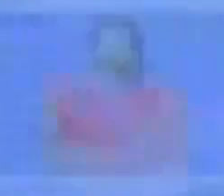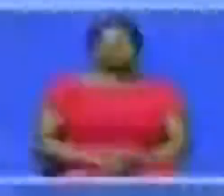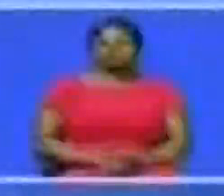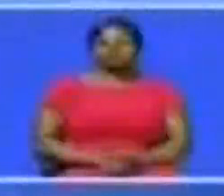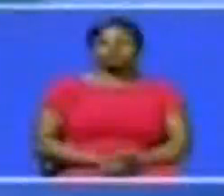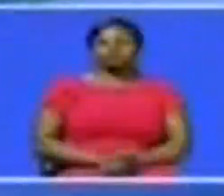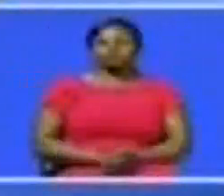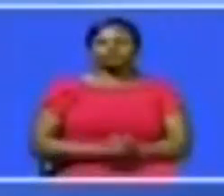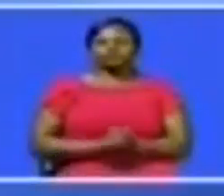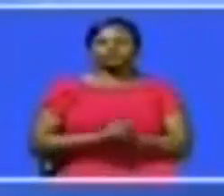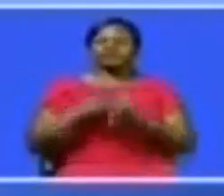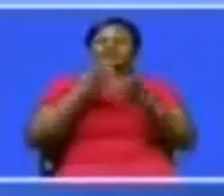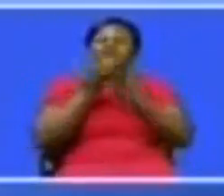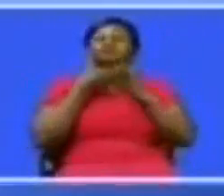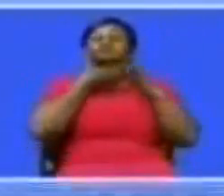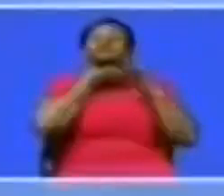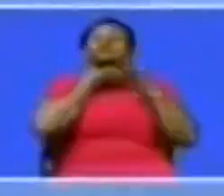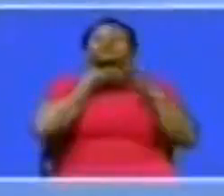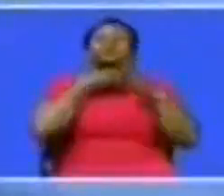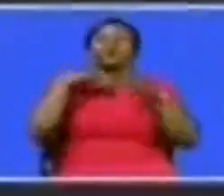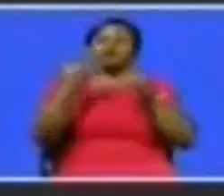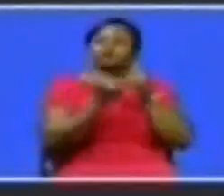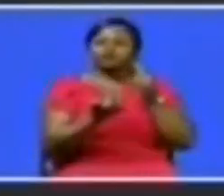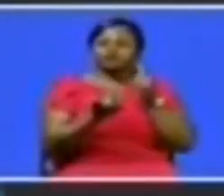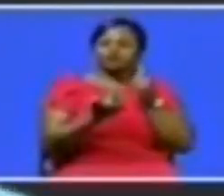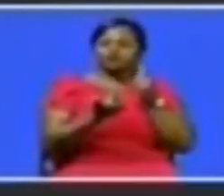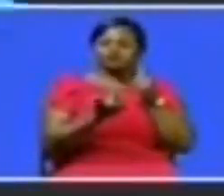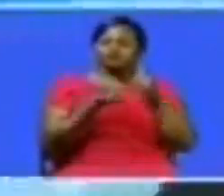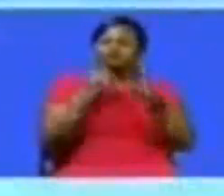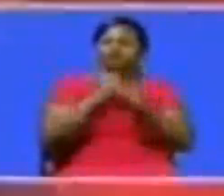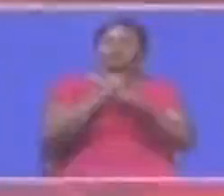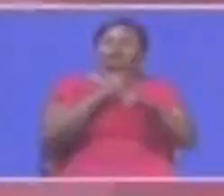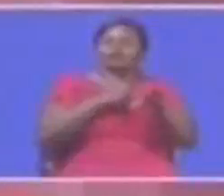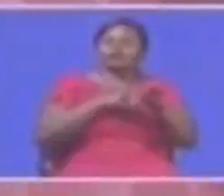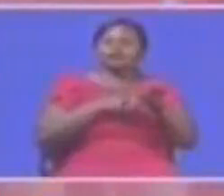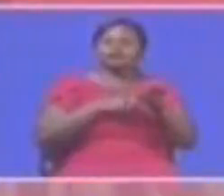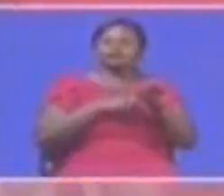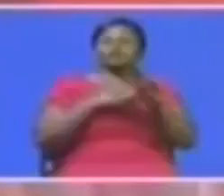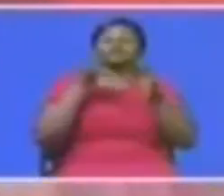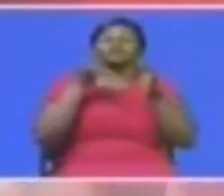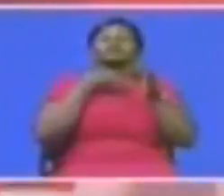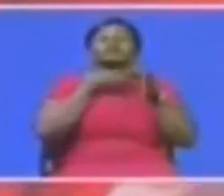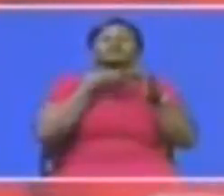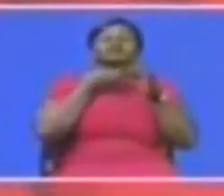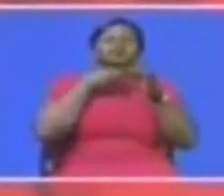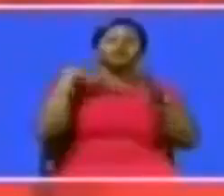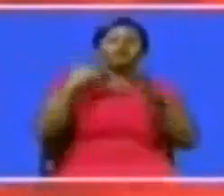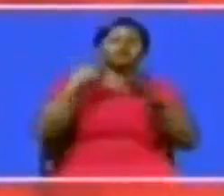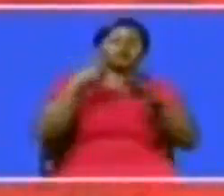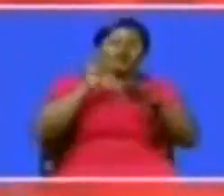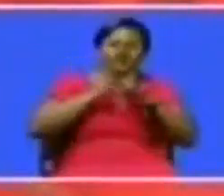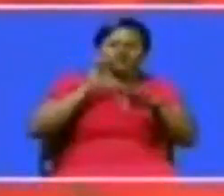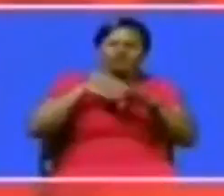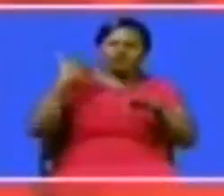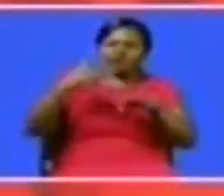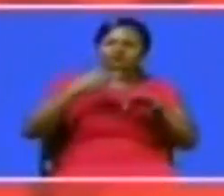Removal of tonsils and adenoids is the commonest surgery performed on children. It is done when recurrent infections or the size of the tonsils